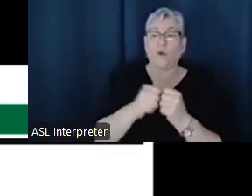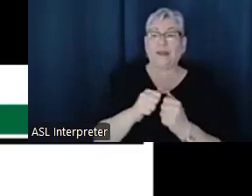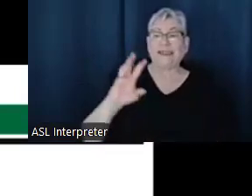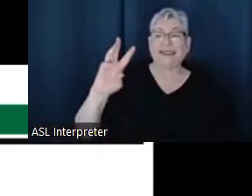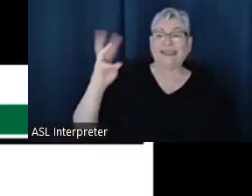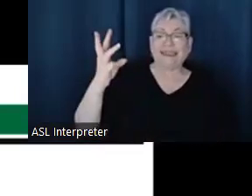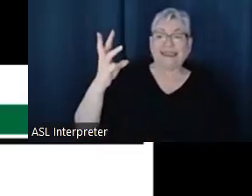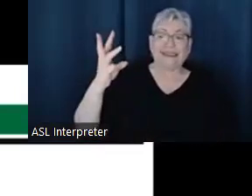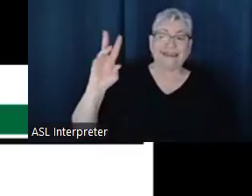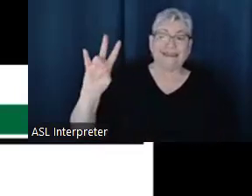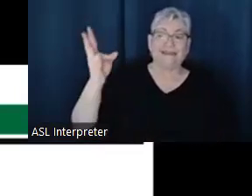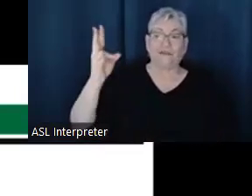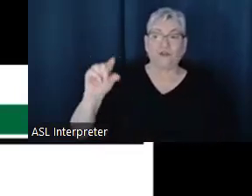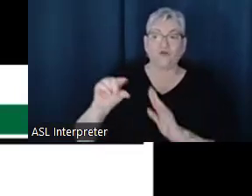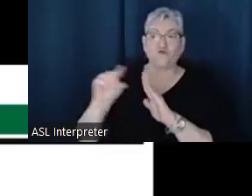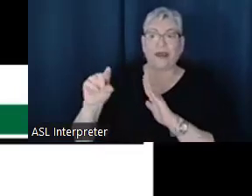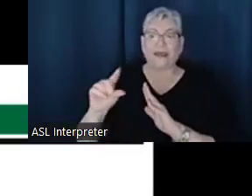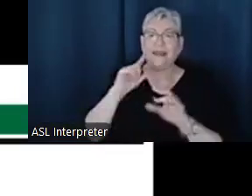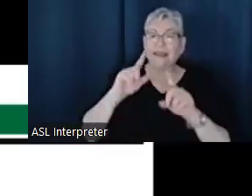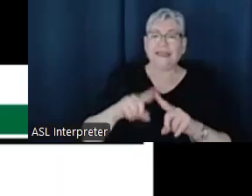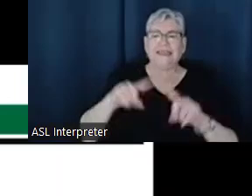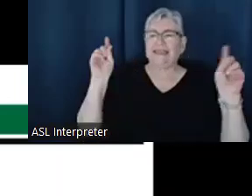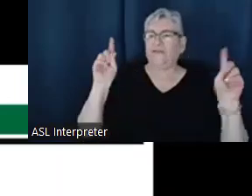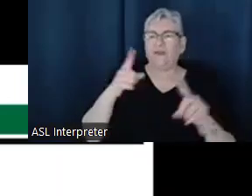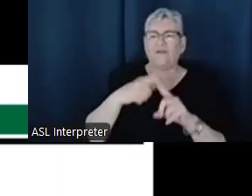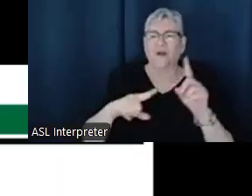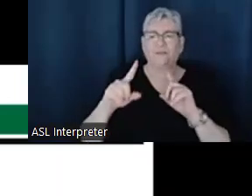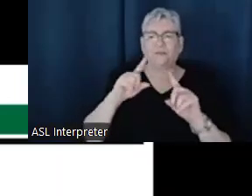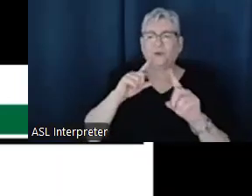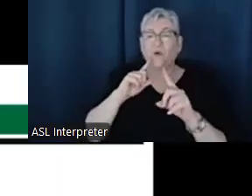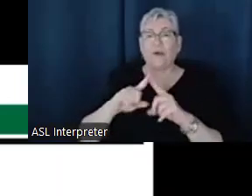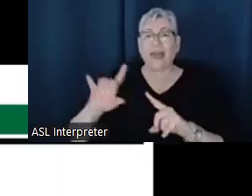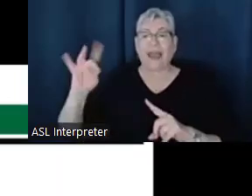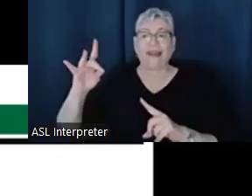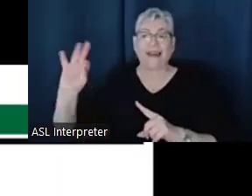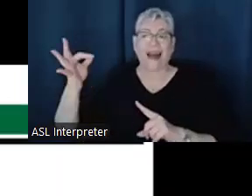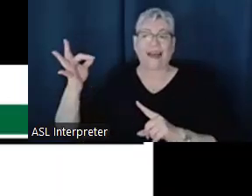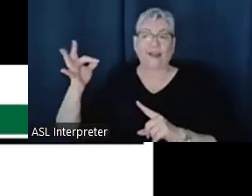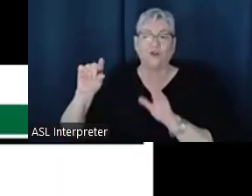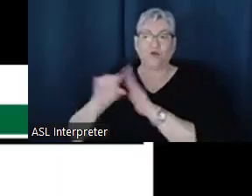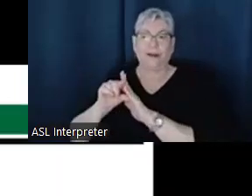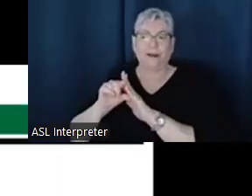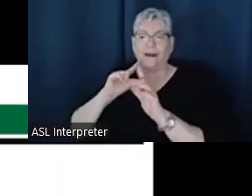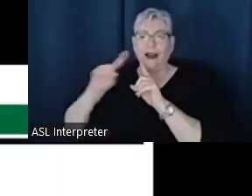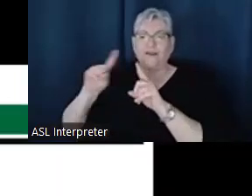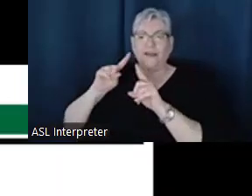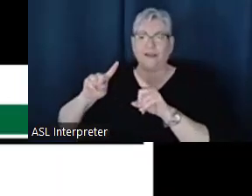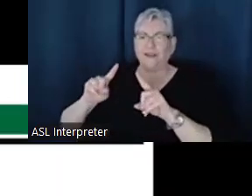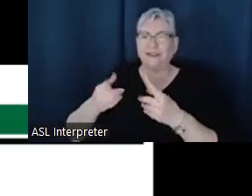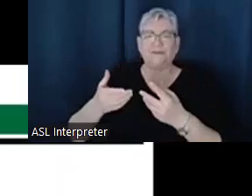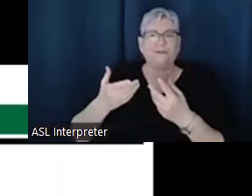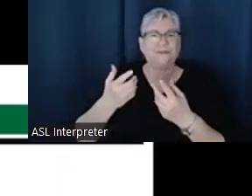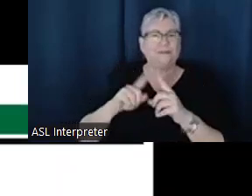your conversations are going to be vastly different than if they're working with 8th and 9th graders. So working through some of that with